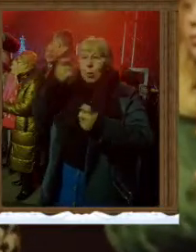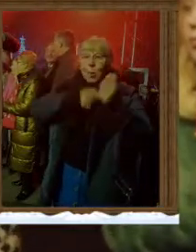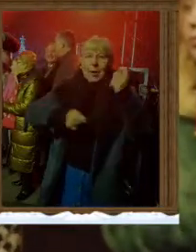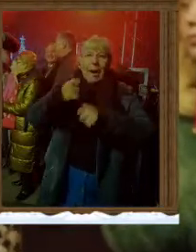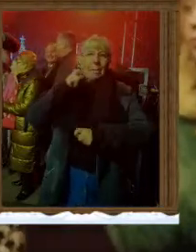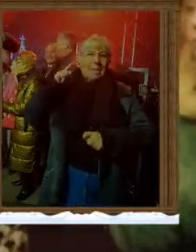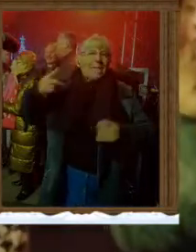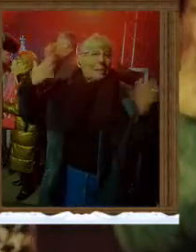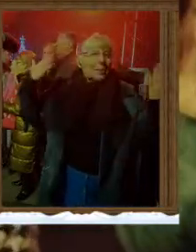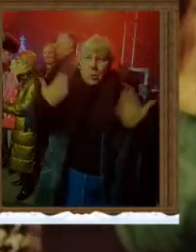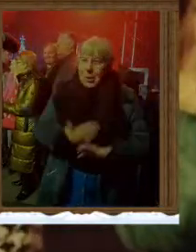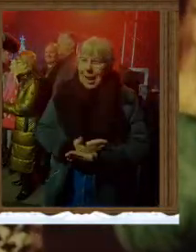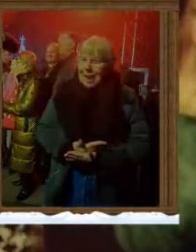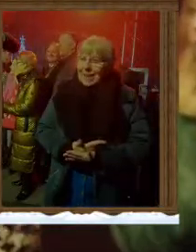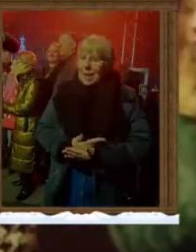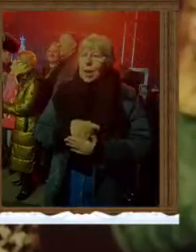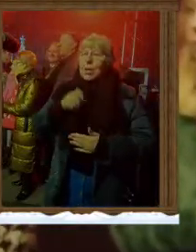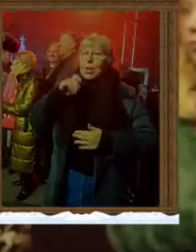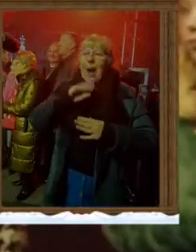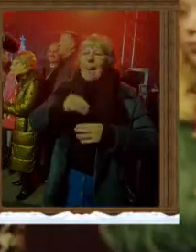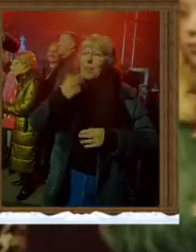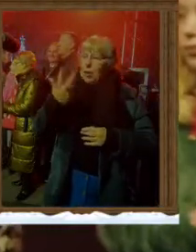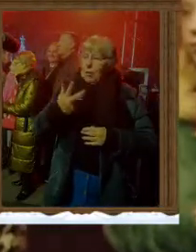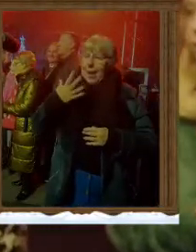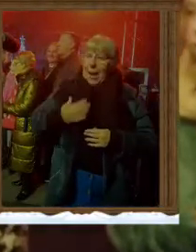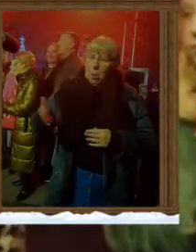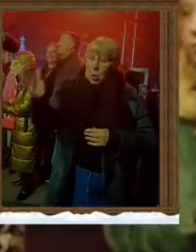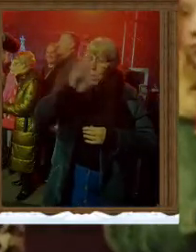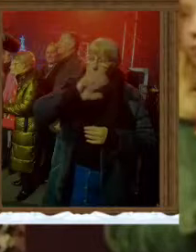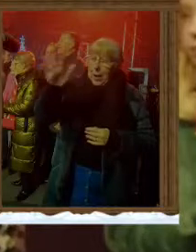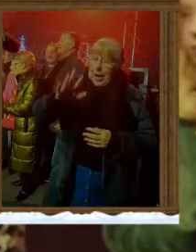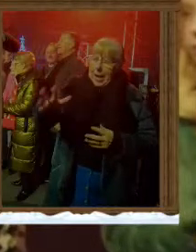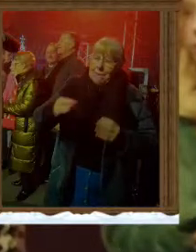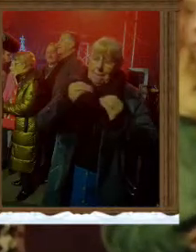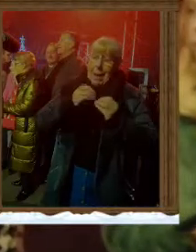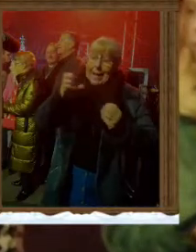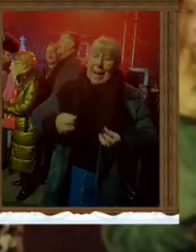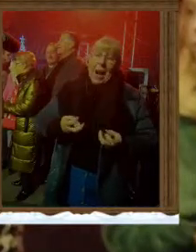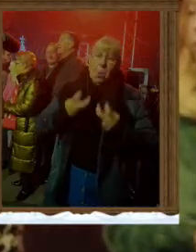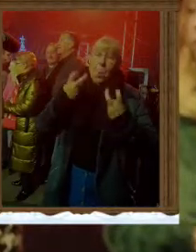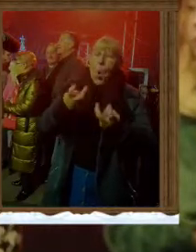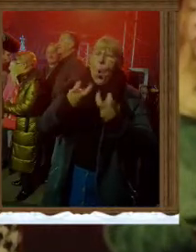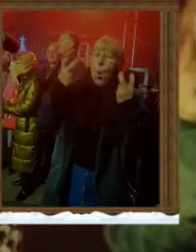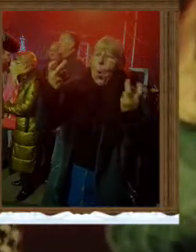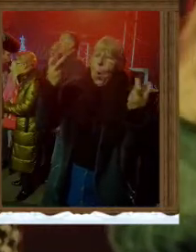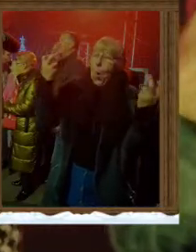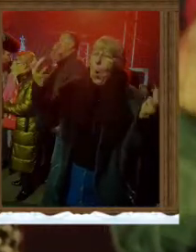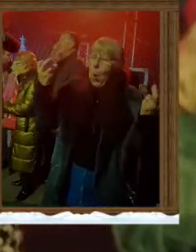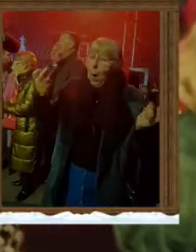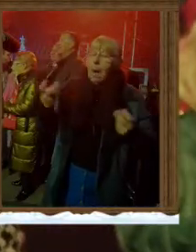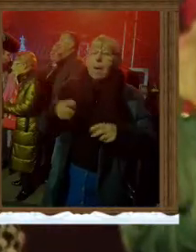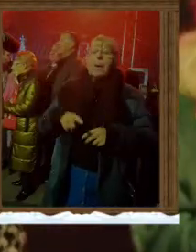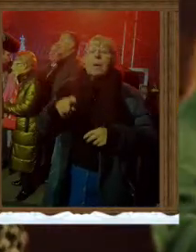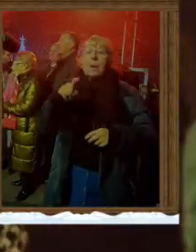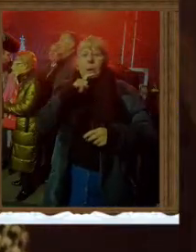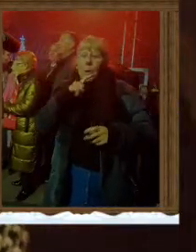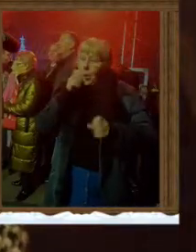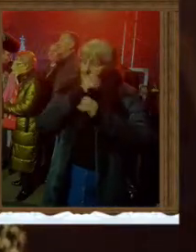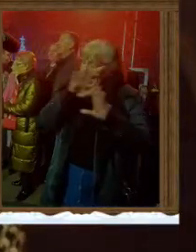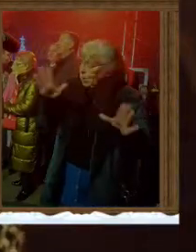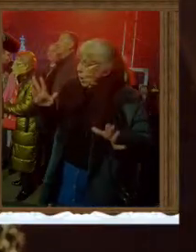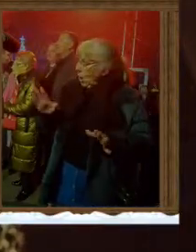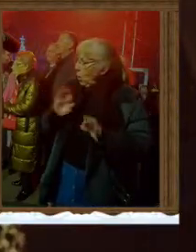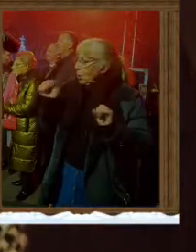Goodness. So I'm going to count up to three, and you're going to give me a big wave and a big Ballyclare cheer. I will say for whoever may need to know this. This is not